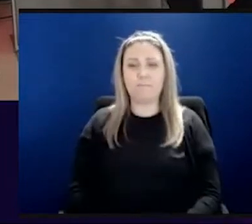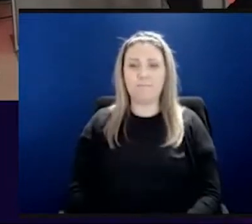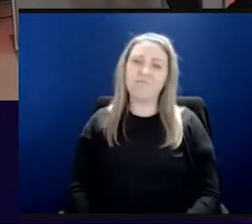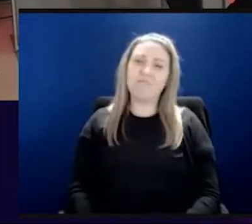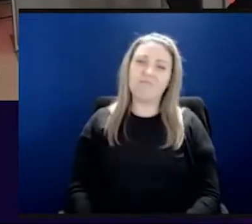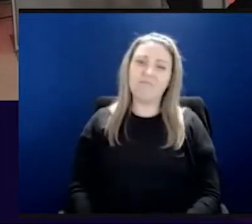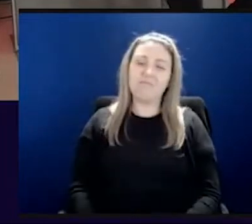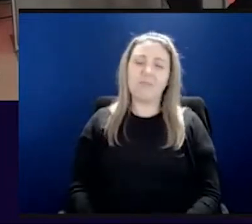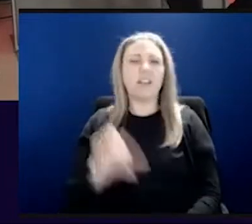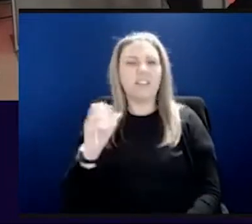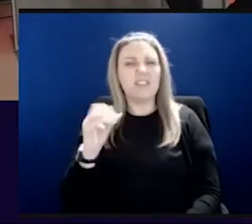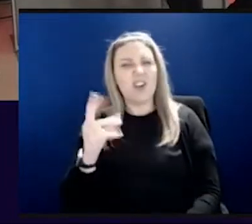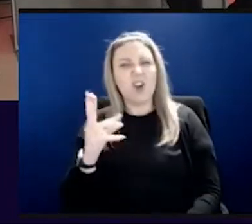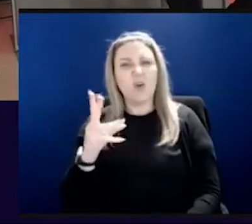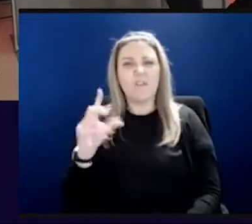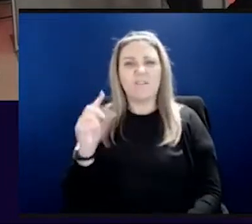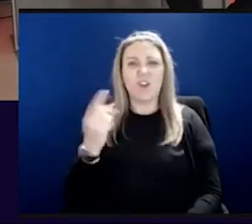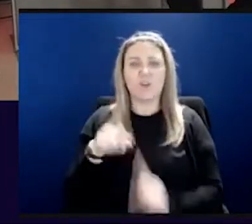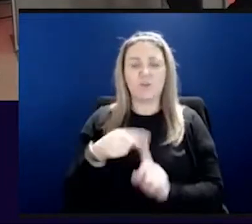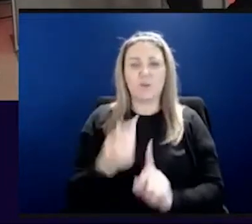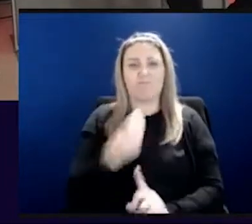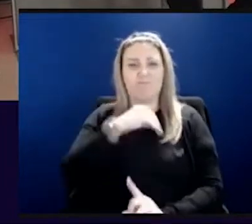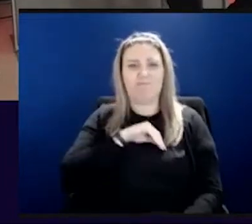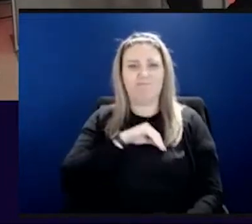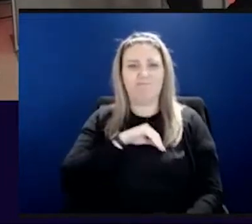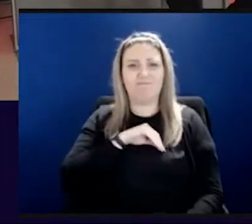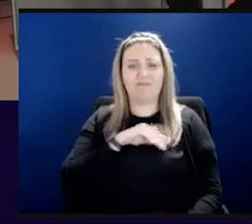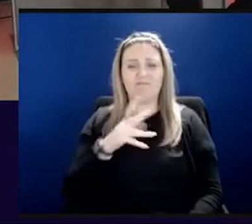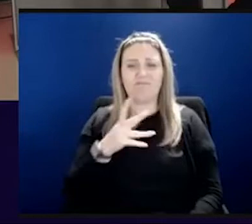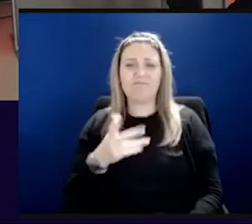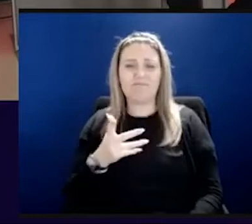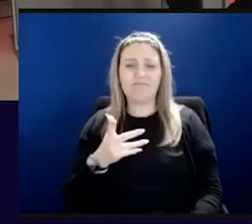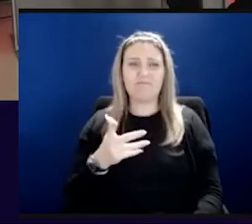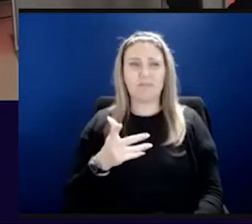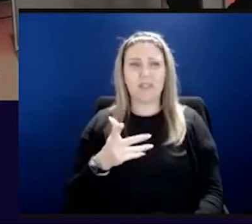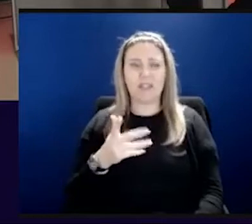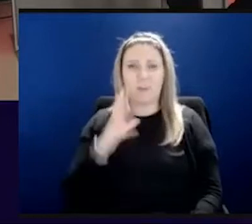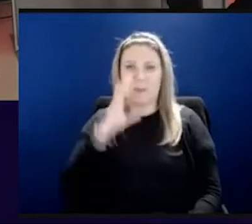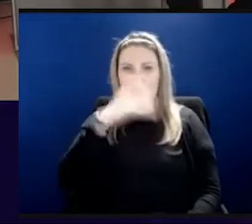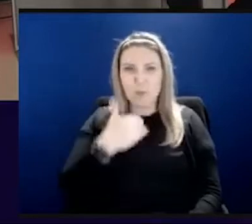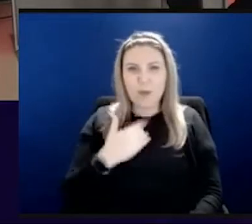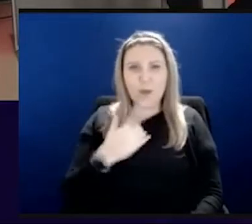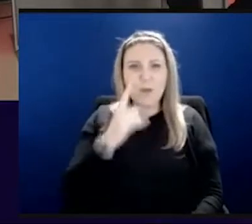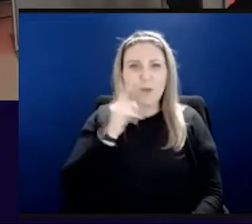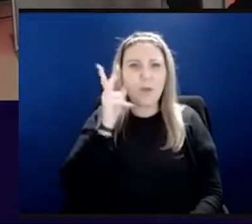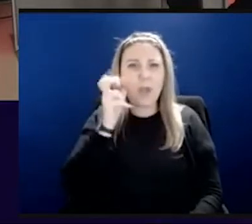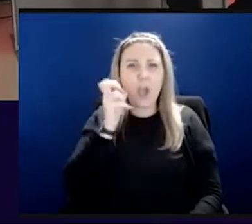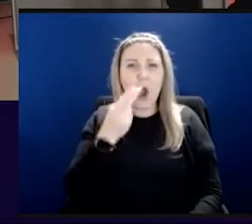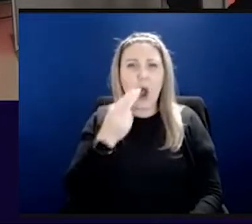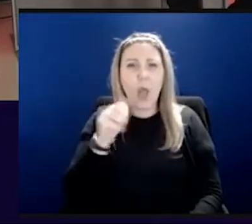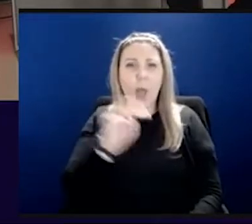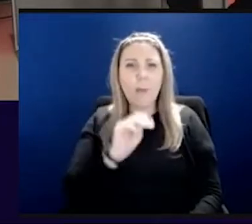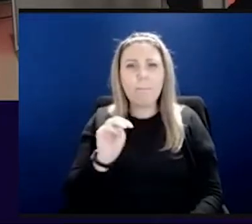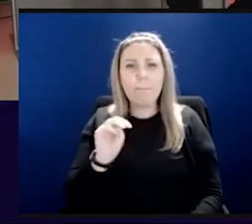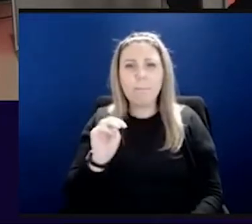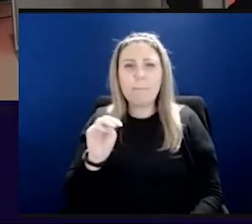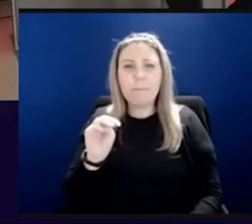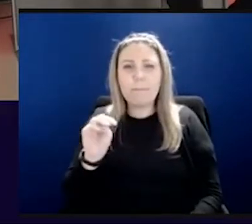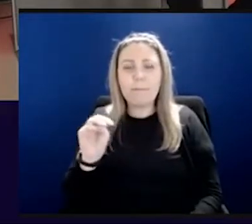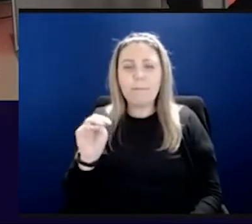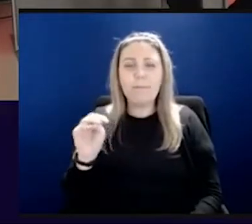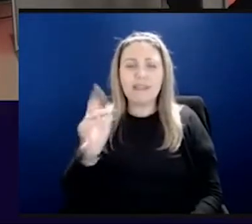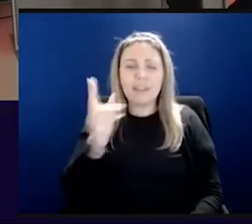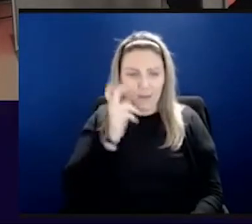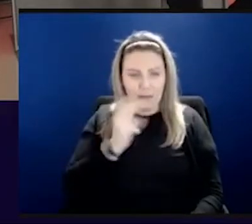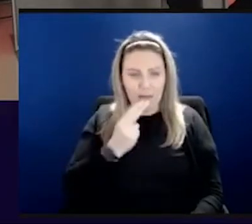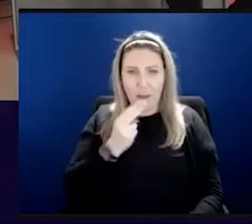So at first, when it got put in, it was weird. You hear a hum noise, and so you hear this humming noise,